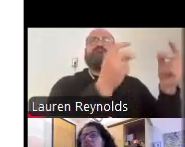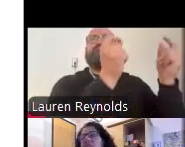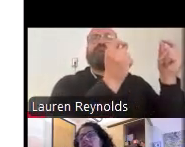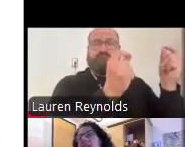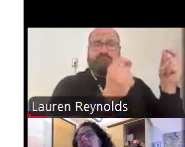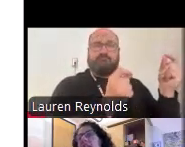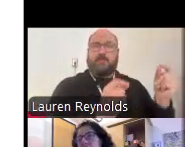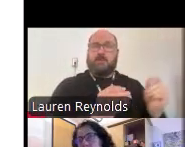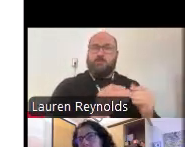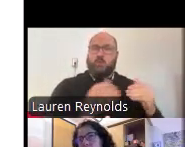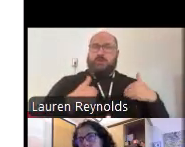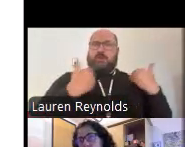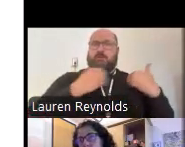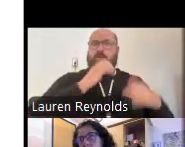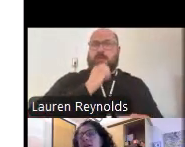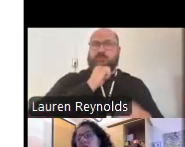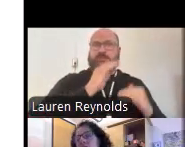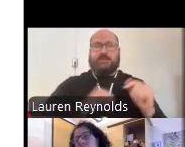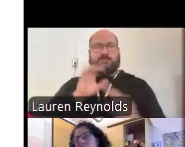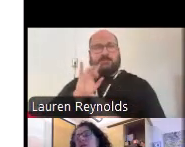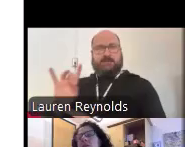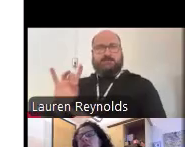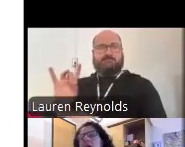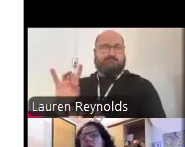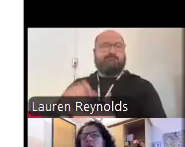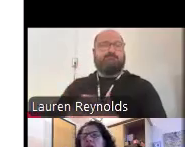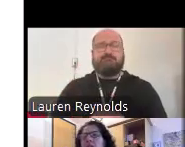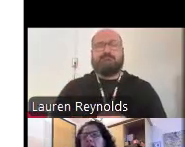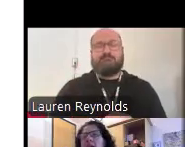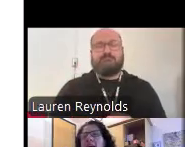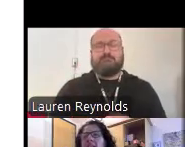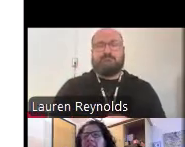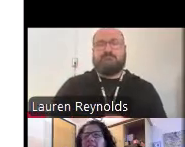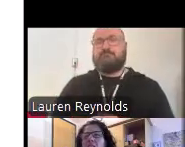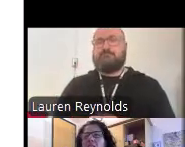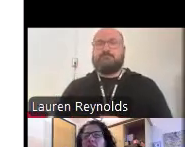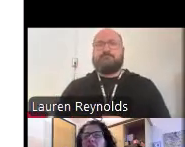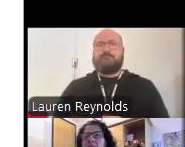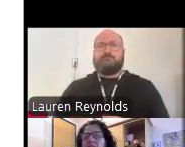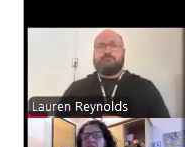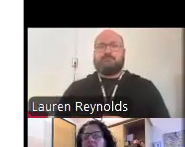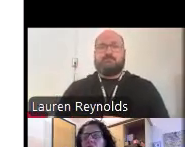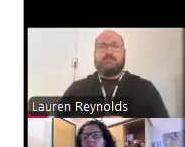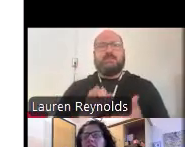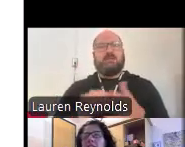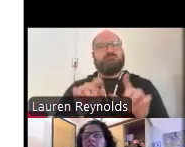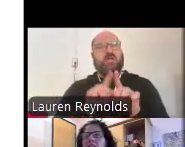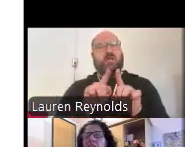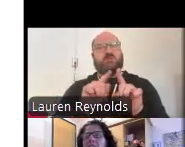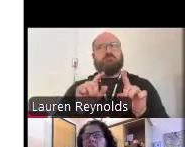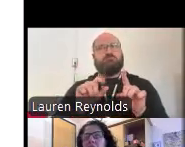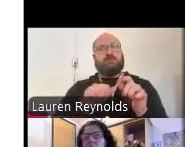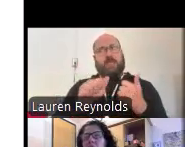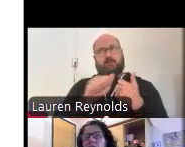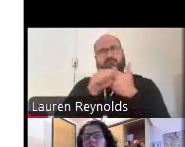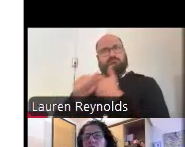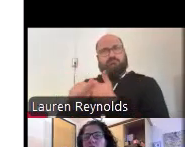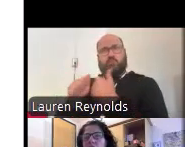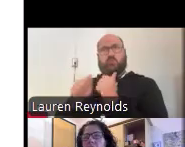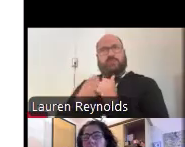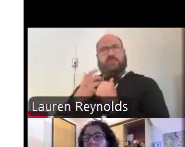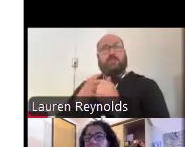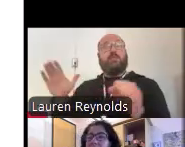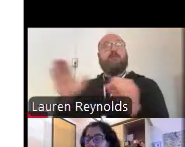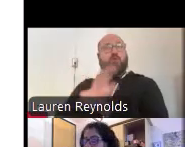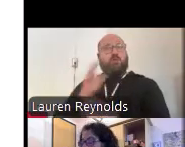younger ages than the 8-year-olds are. And then that's also consistent with the entire ADDM network, which